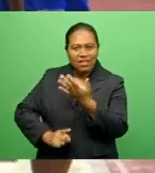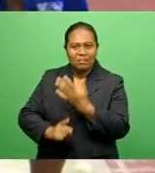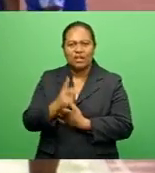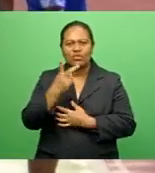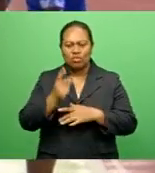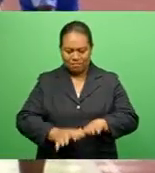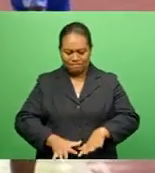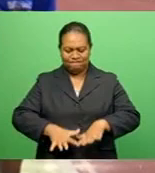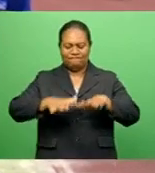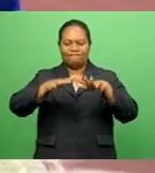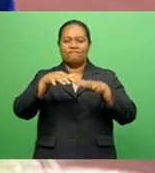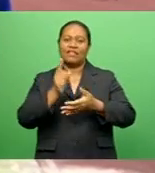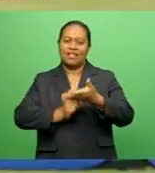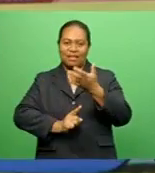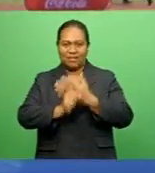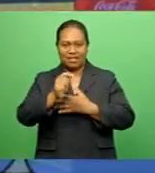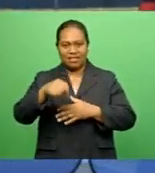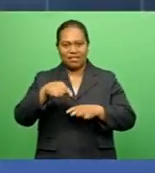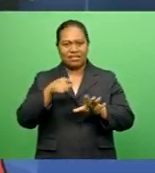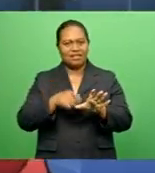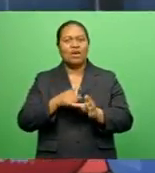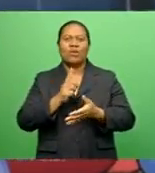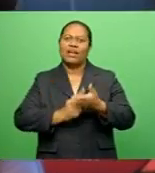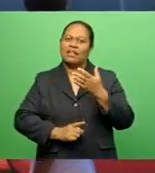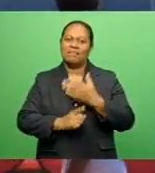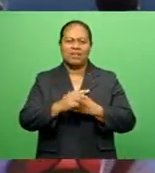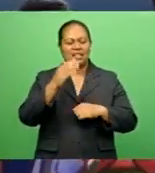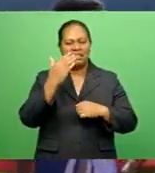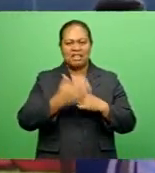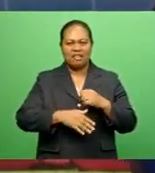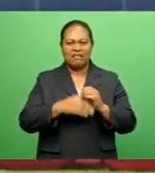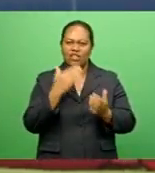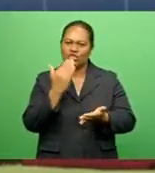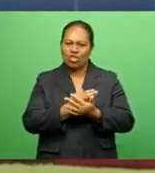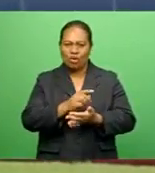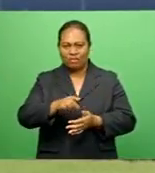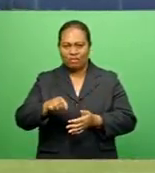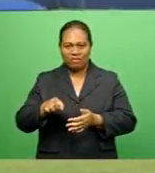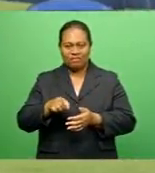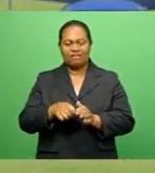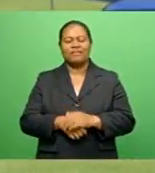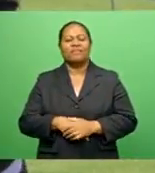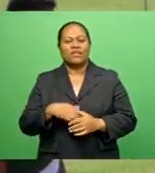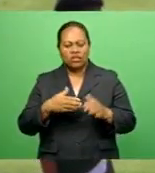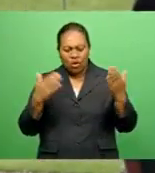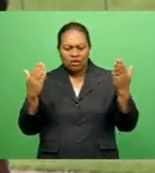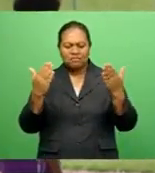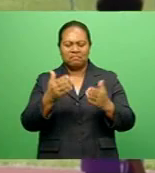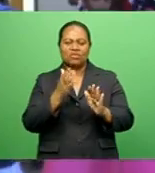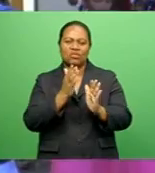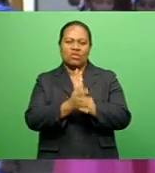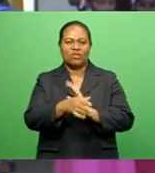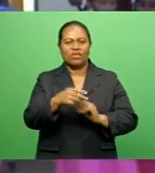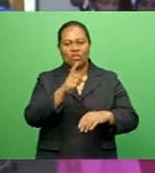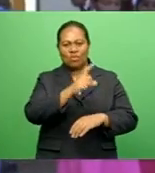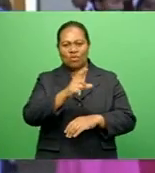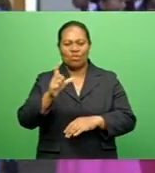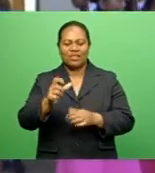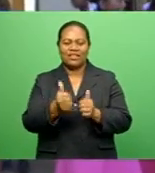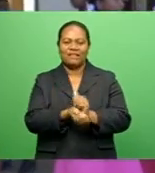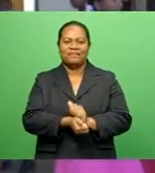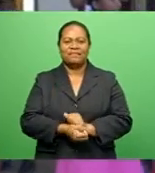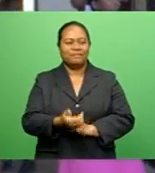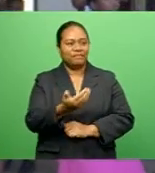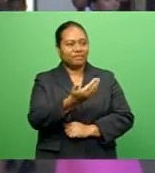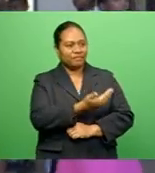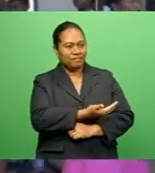flooding earlier in the year, this has not dampened the spirits of these athletes who are aiming for a ticket to the Fiji finals. One in